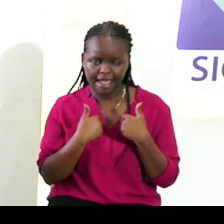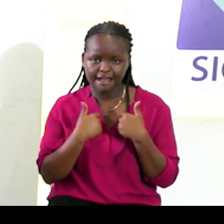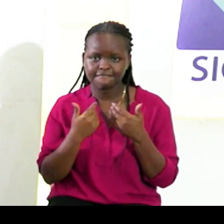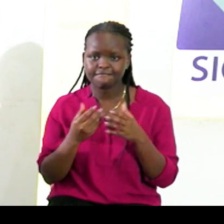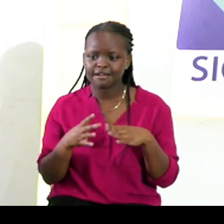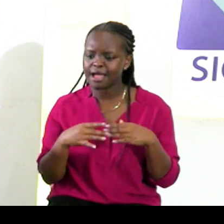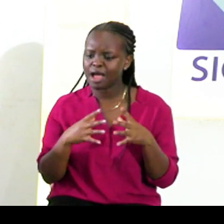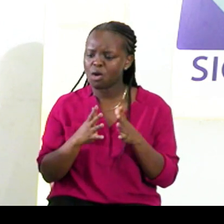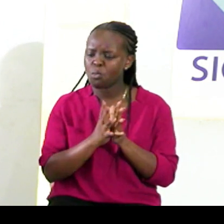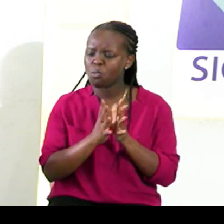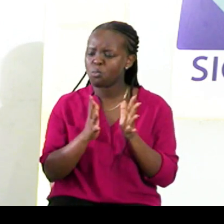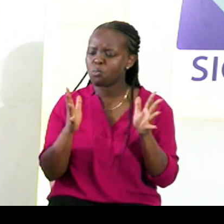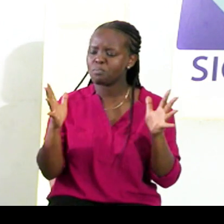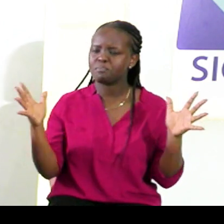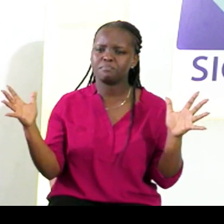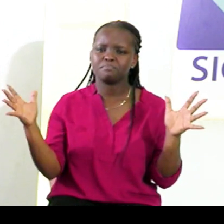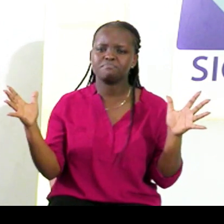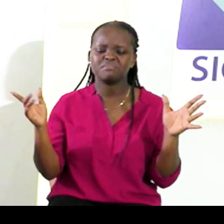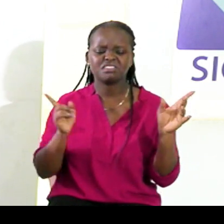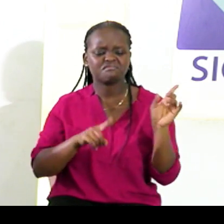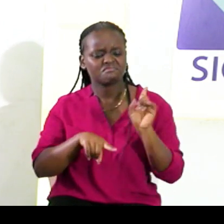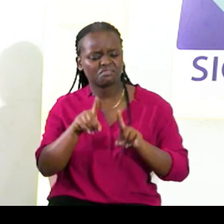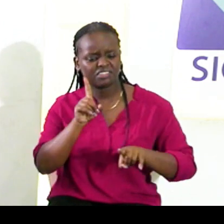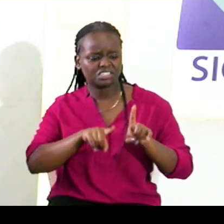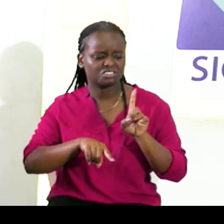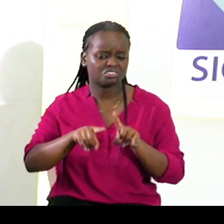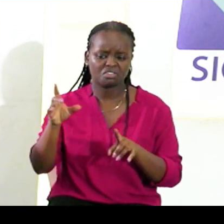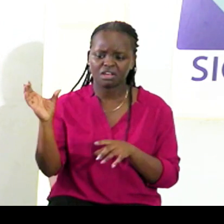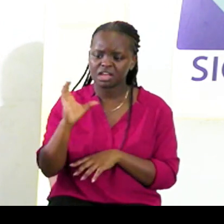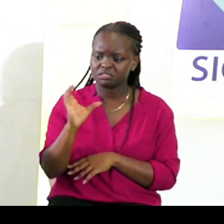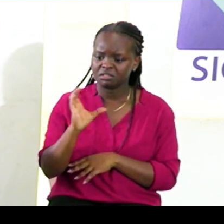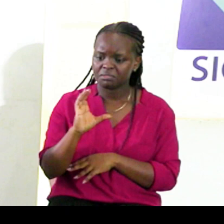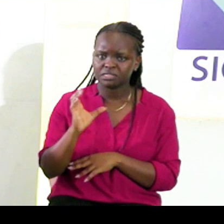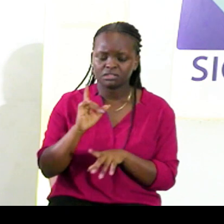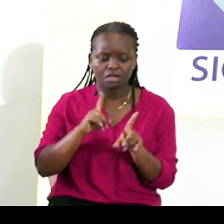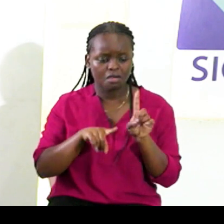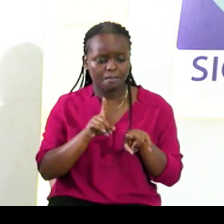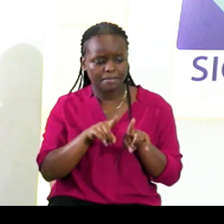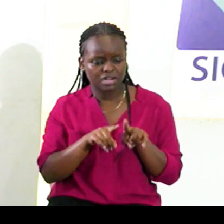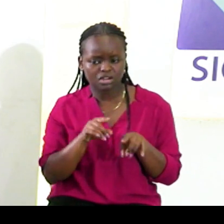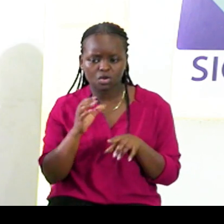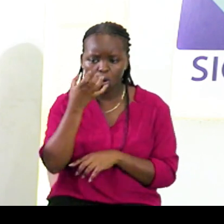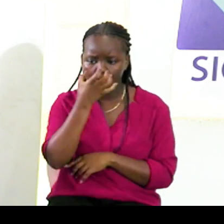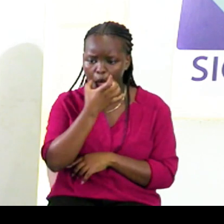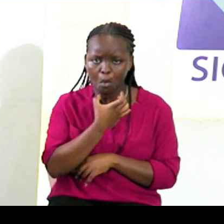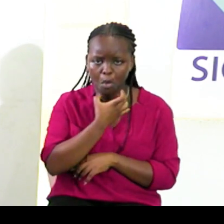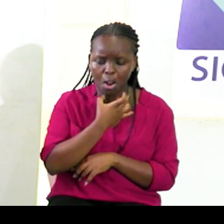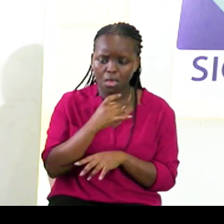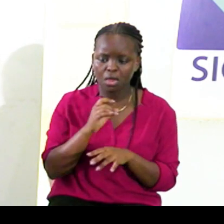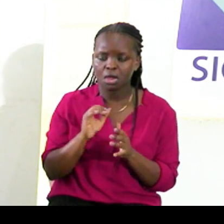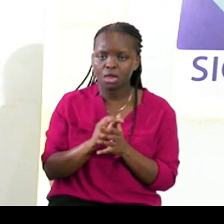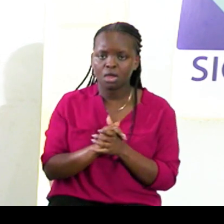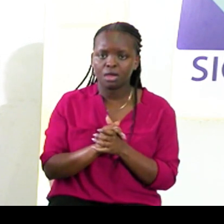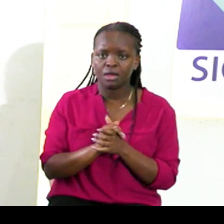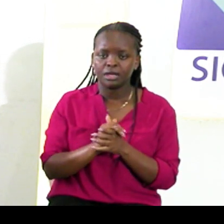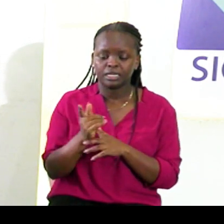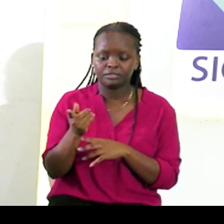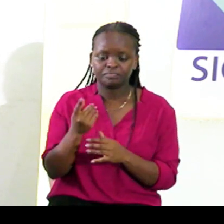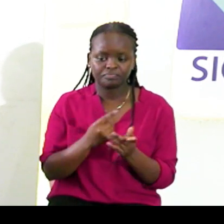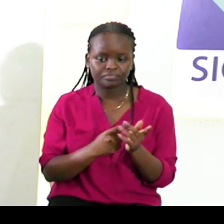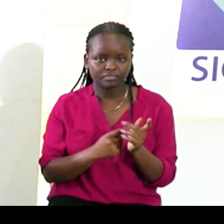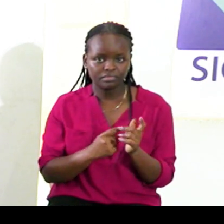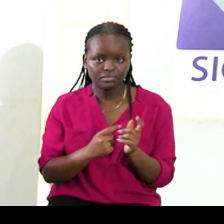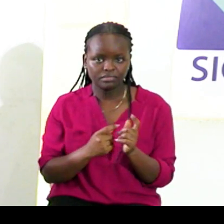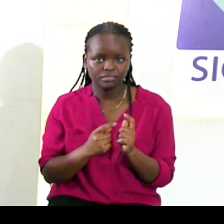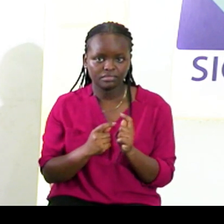wide range of customers when comparing to the old or analog kind of trading